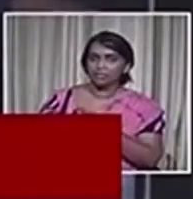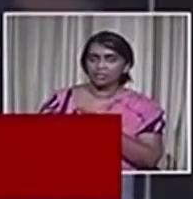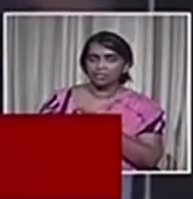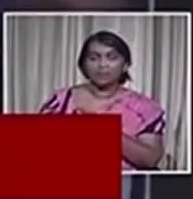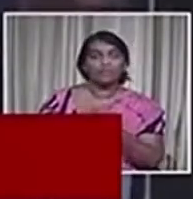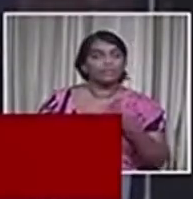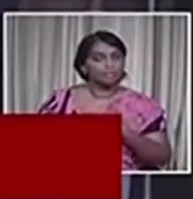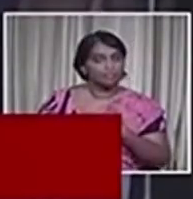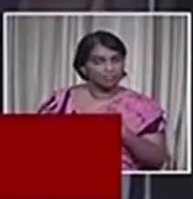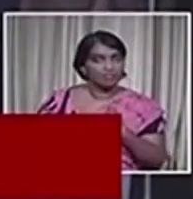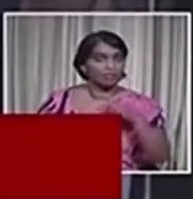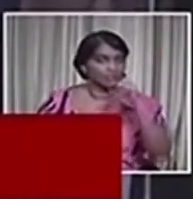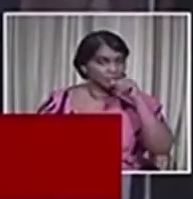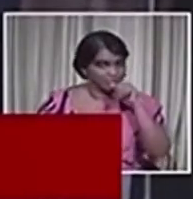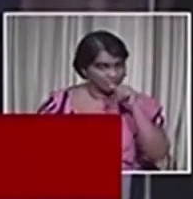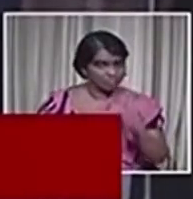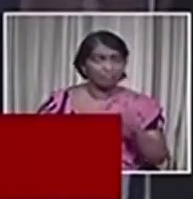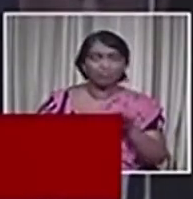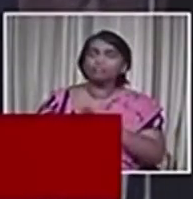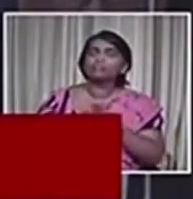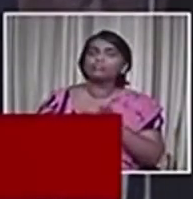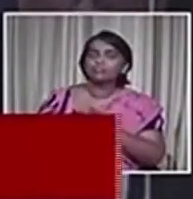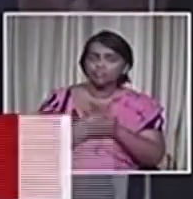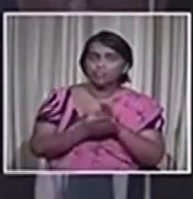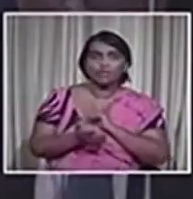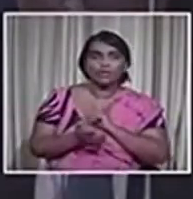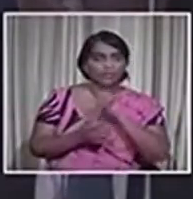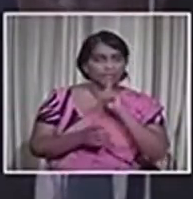will conduct the business of the House according to the